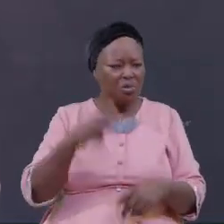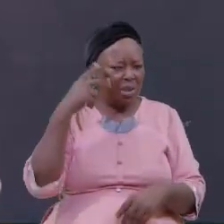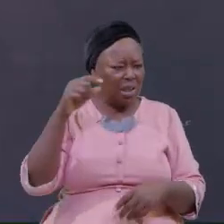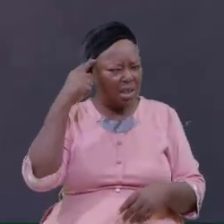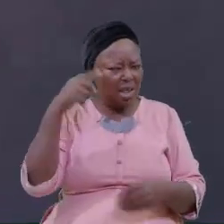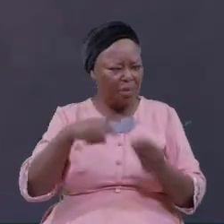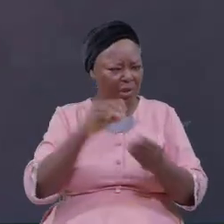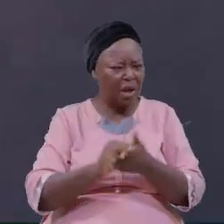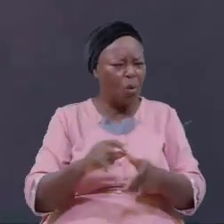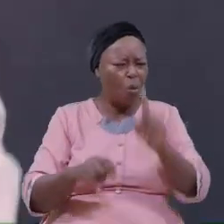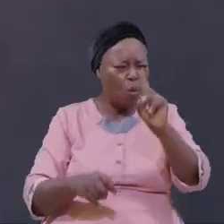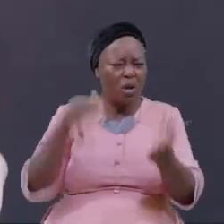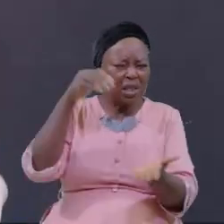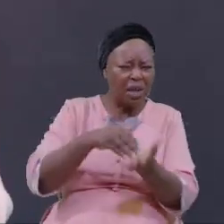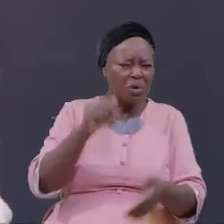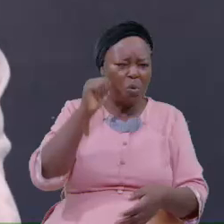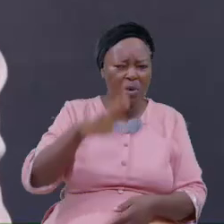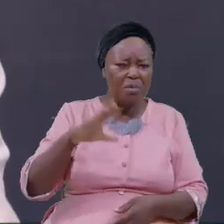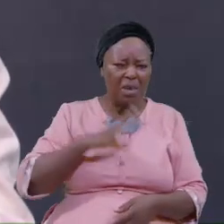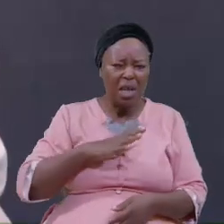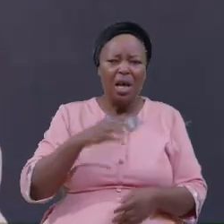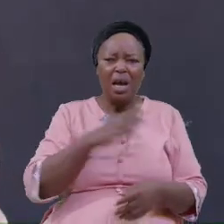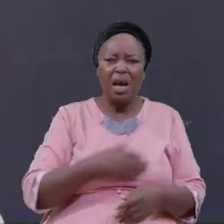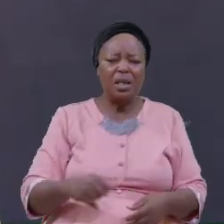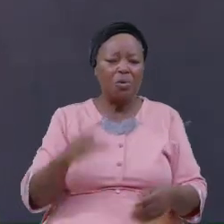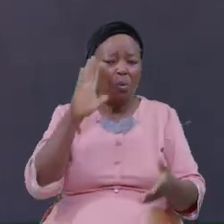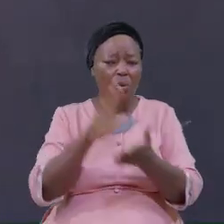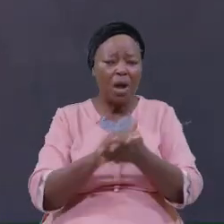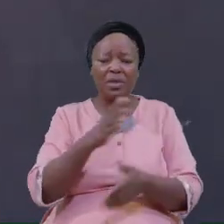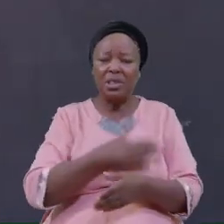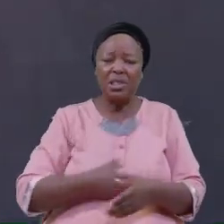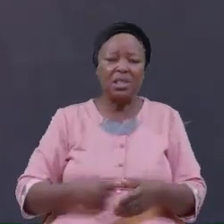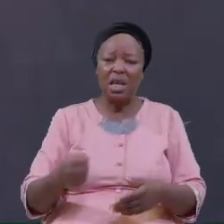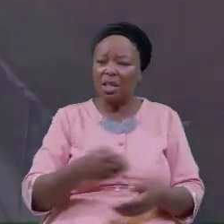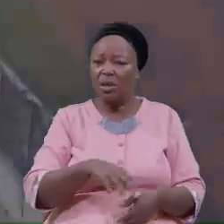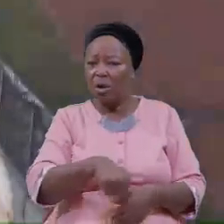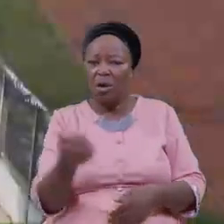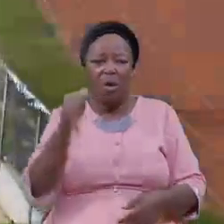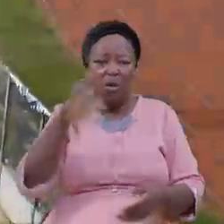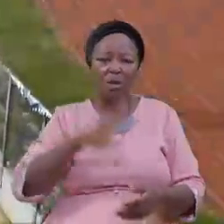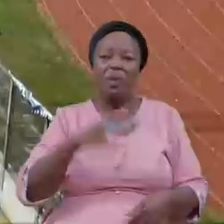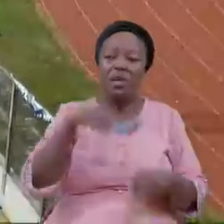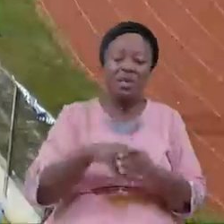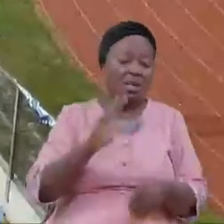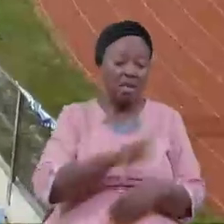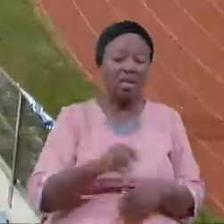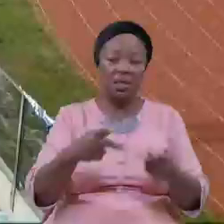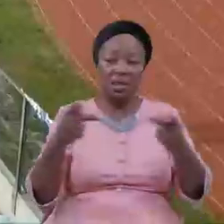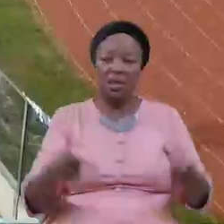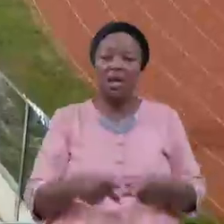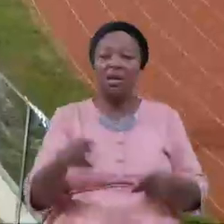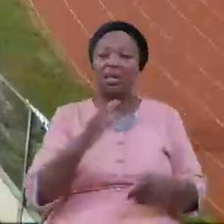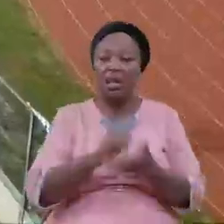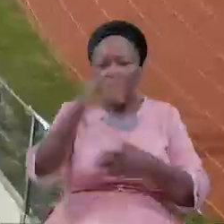women, wives and concubines in his palace. That man did not have a pure heart.